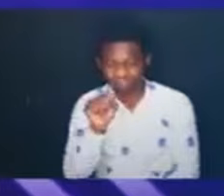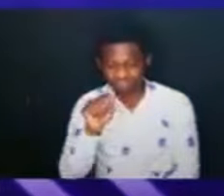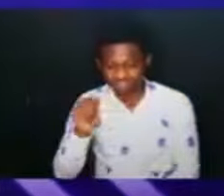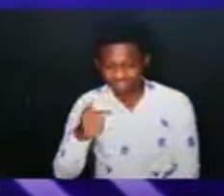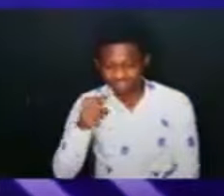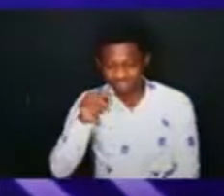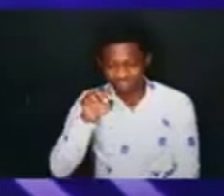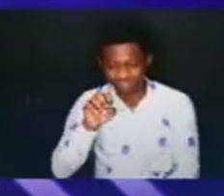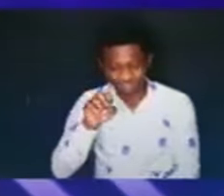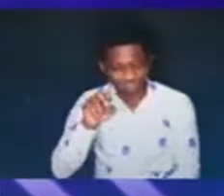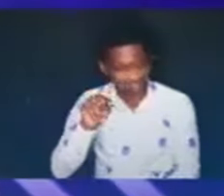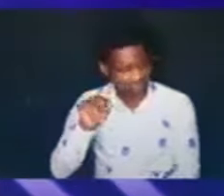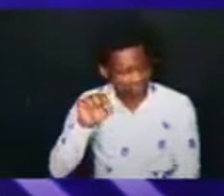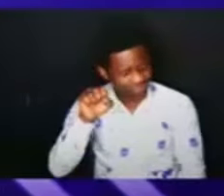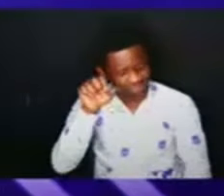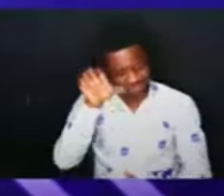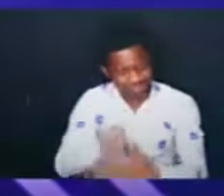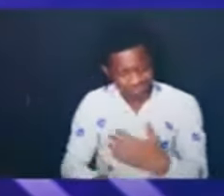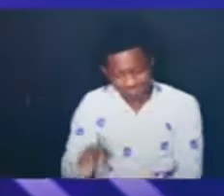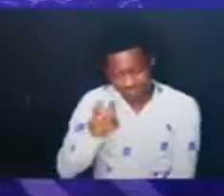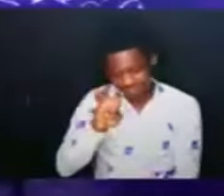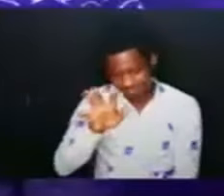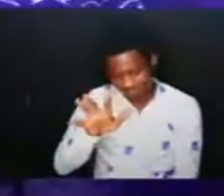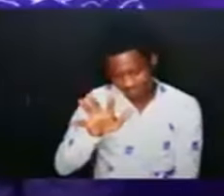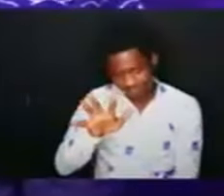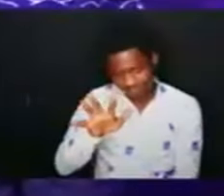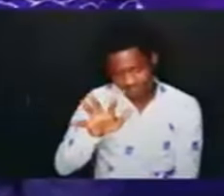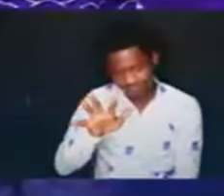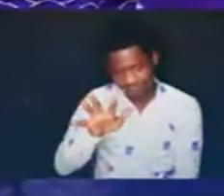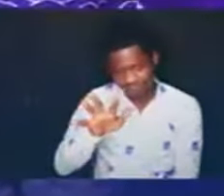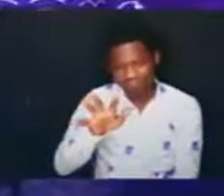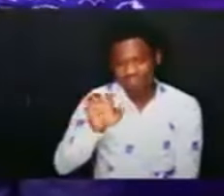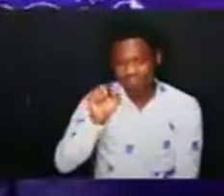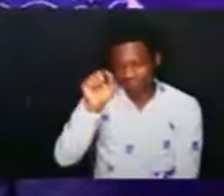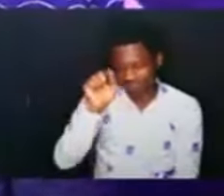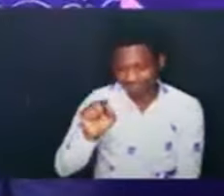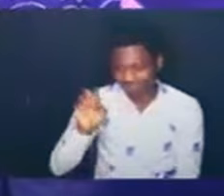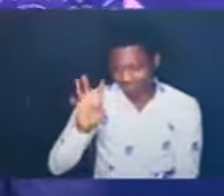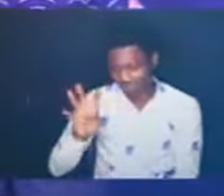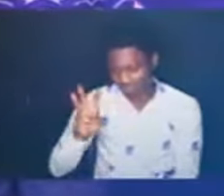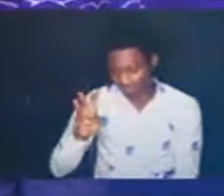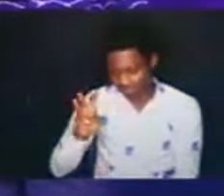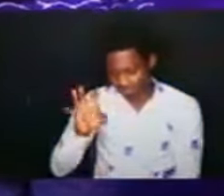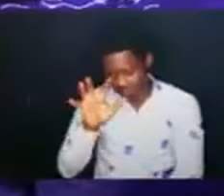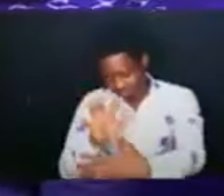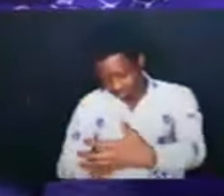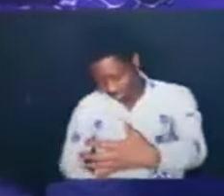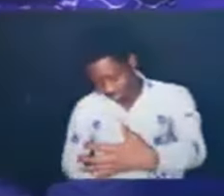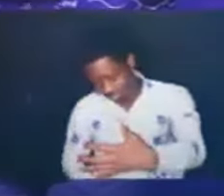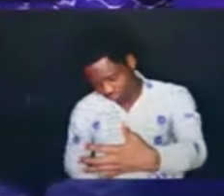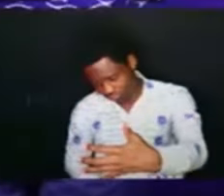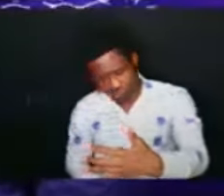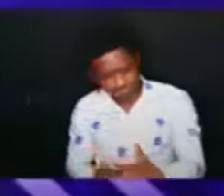45, Genesis 45. Yekan Moses homa edikan no eti aduanan enum from verse 4. Yen sha se fin yimun nan no.